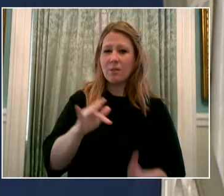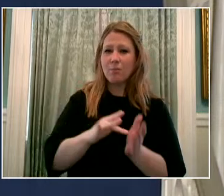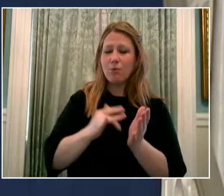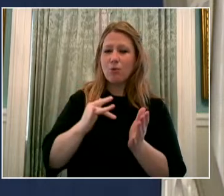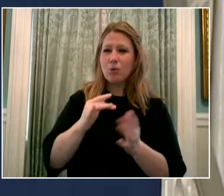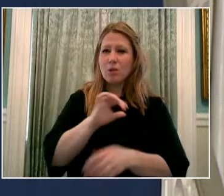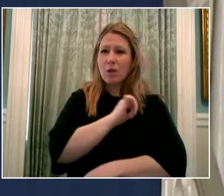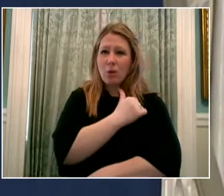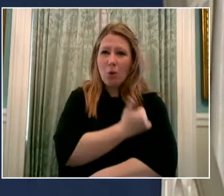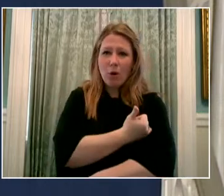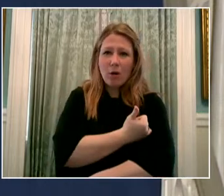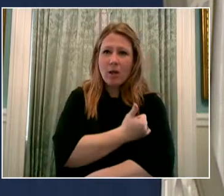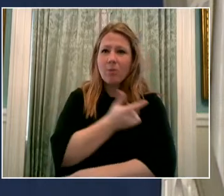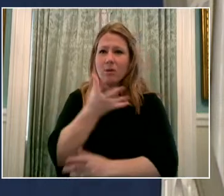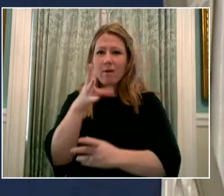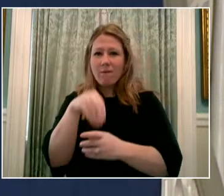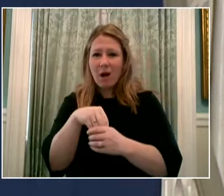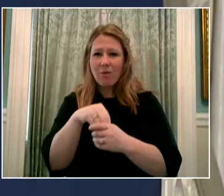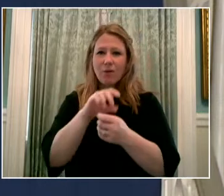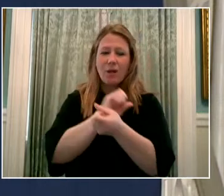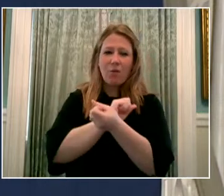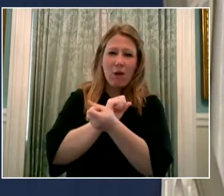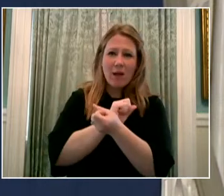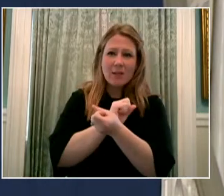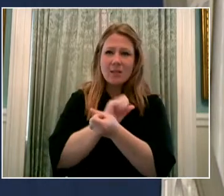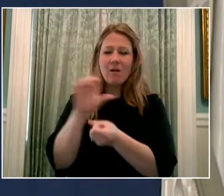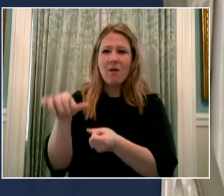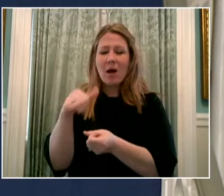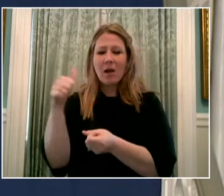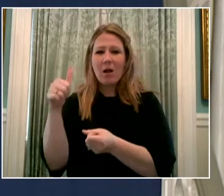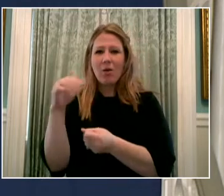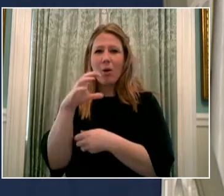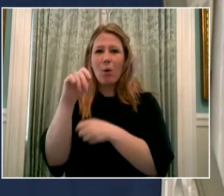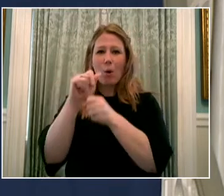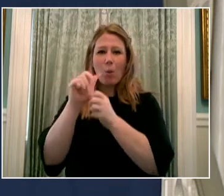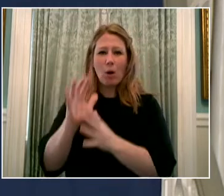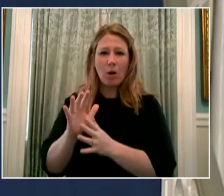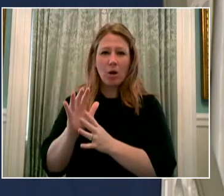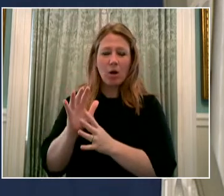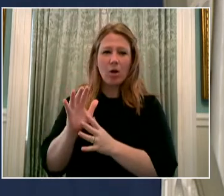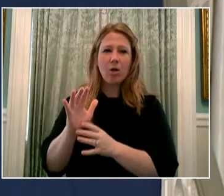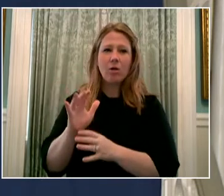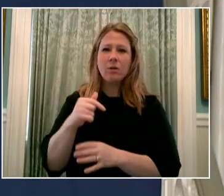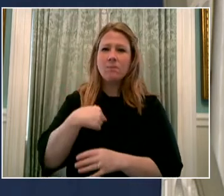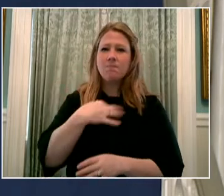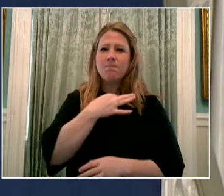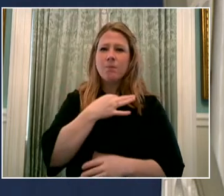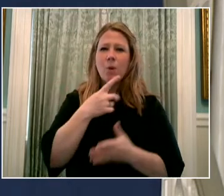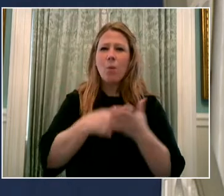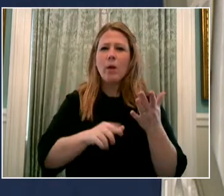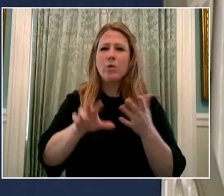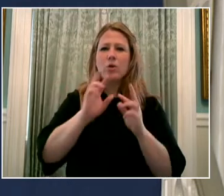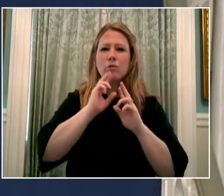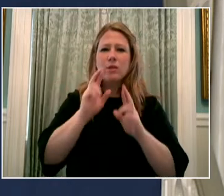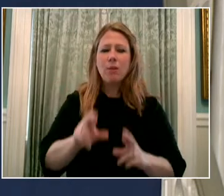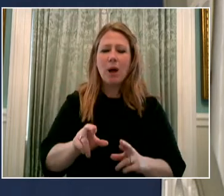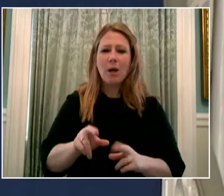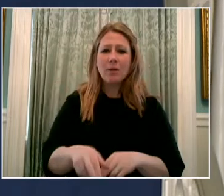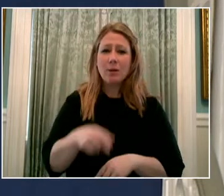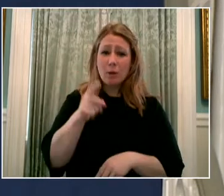who was accused of menacing a group of teenagers with a gun. I'm wondering, what is your response to that, and do you plan to take